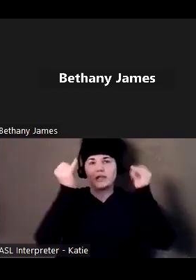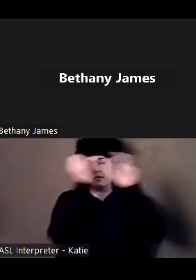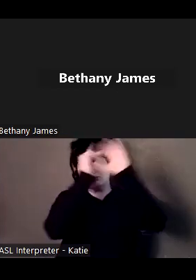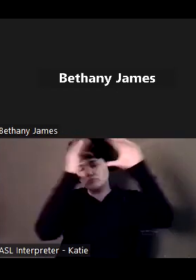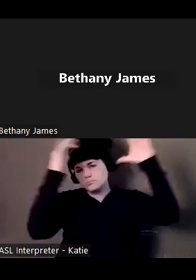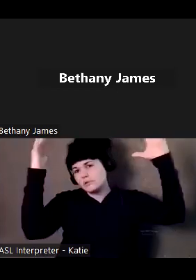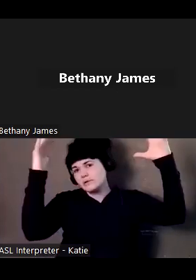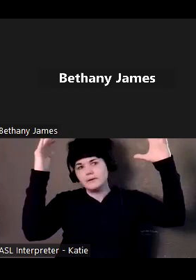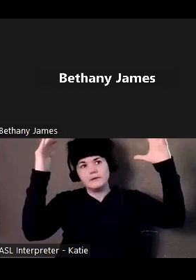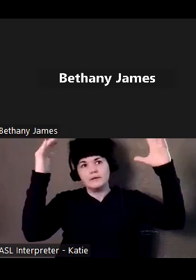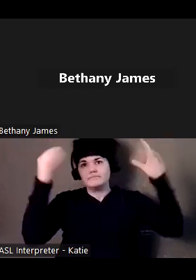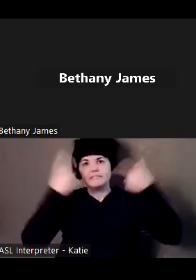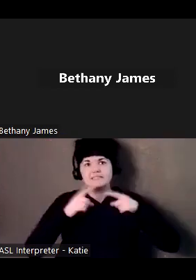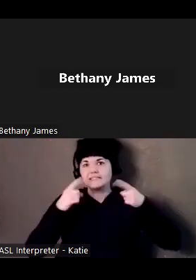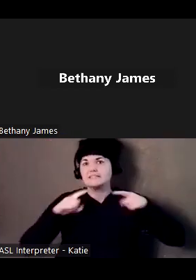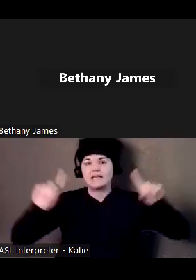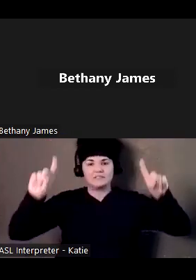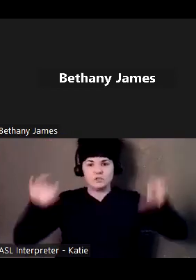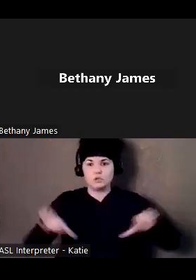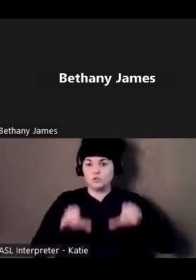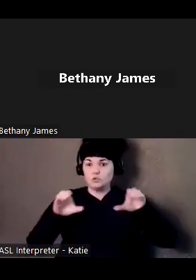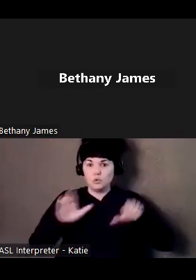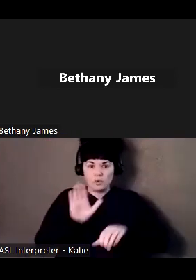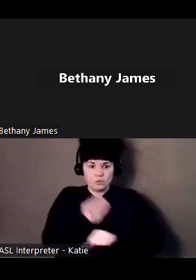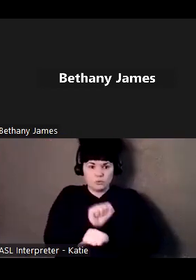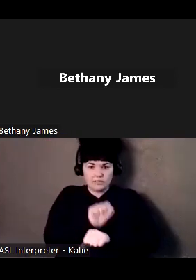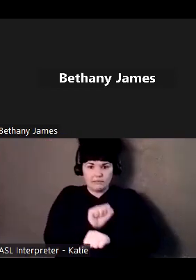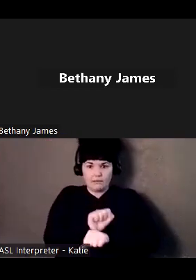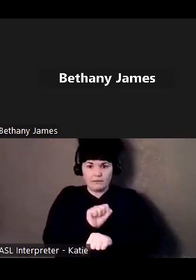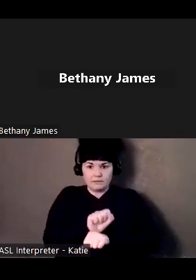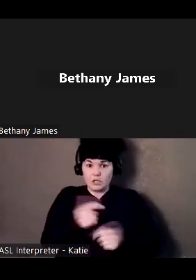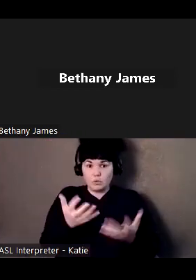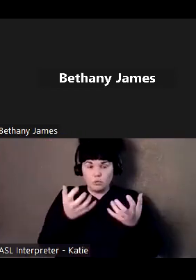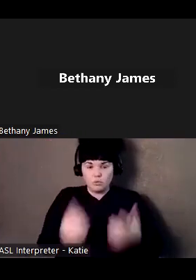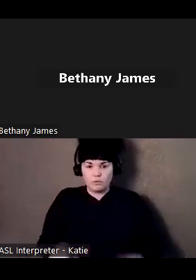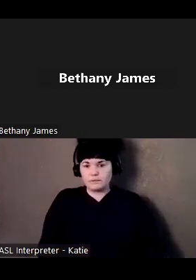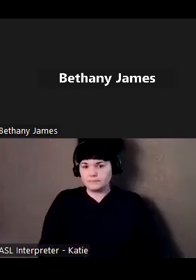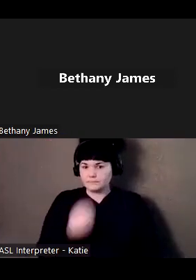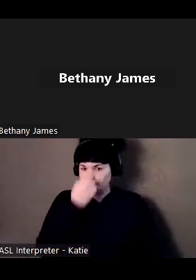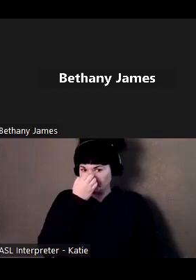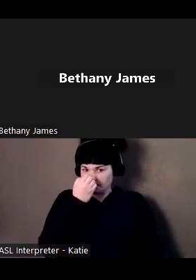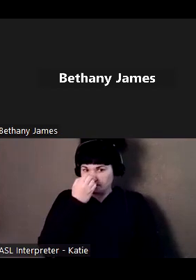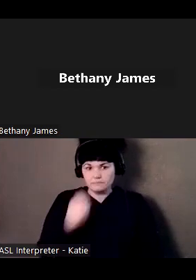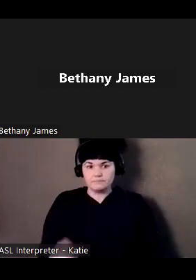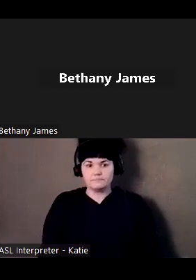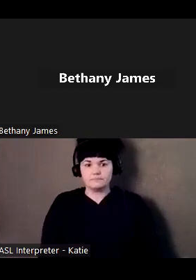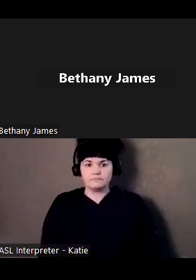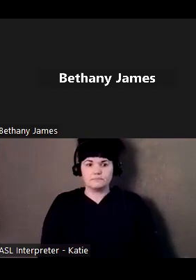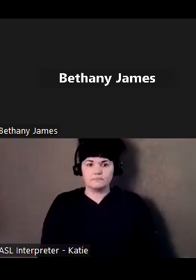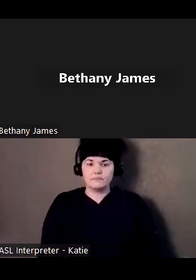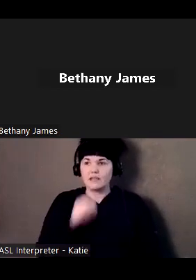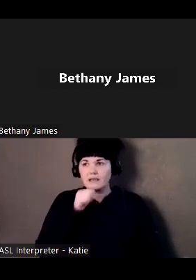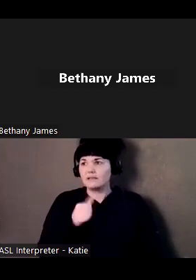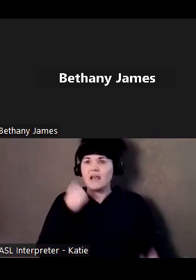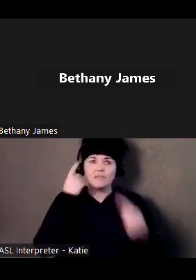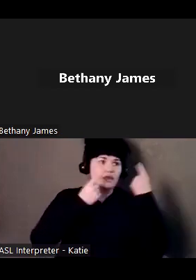imagine successfully performing the tasks you want to perform, rather than imagining everything that could